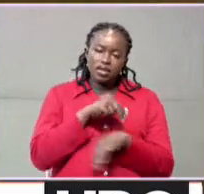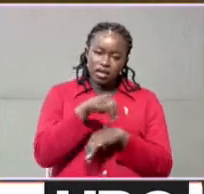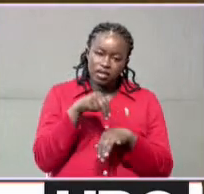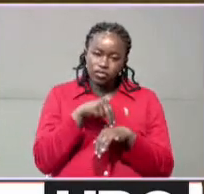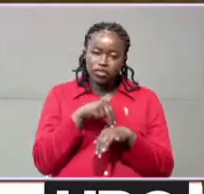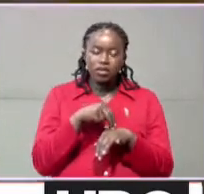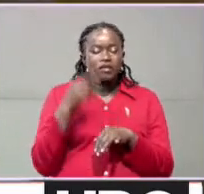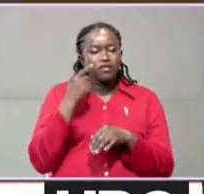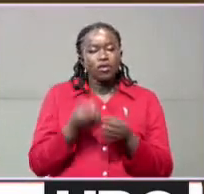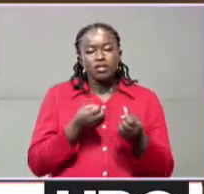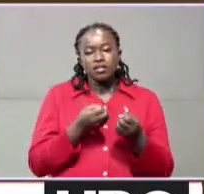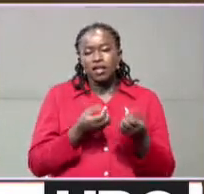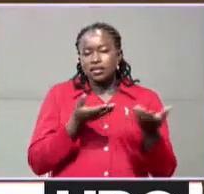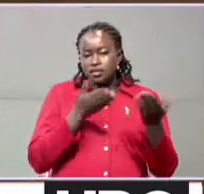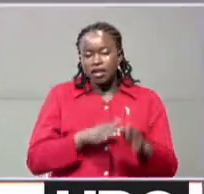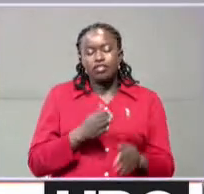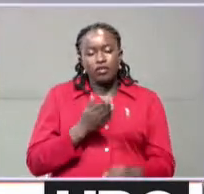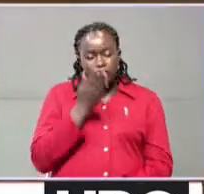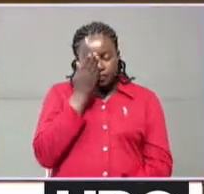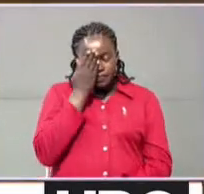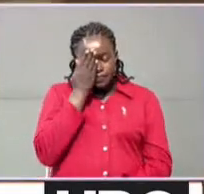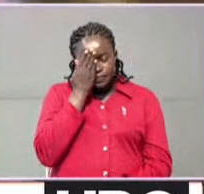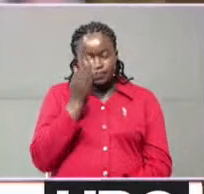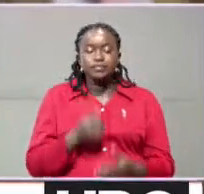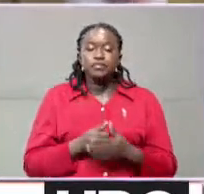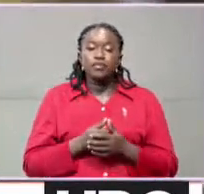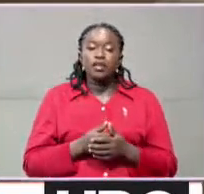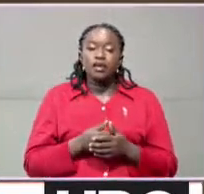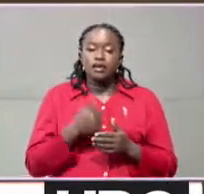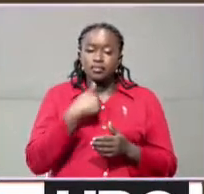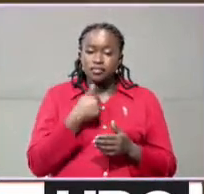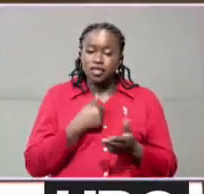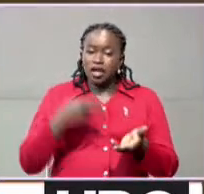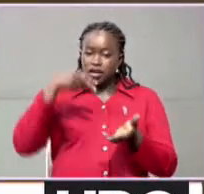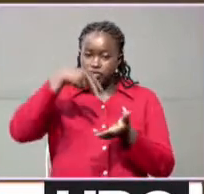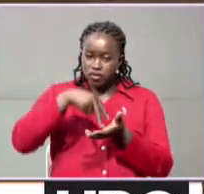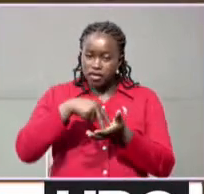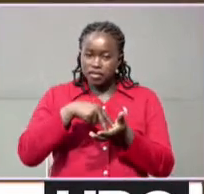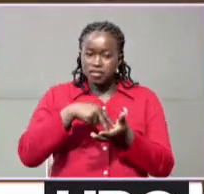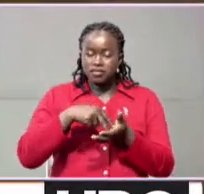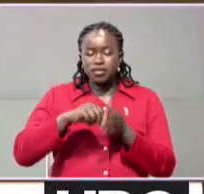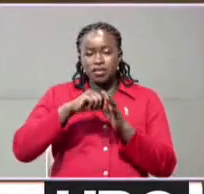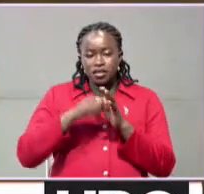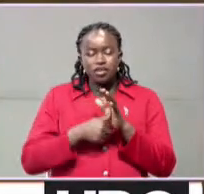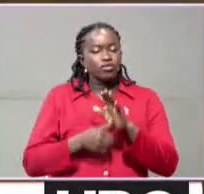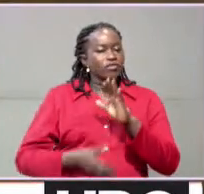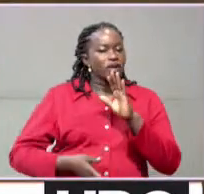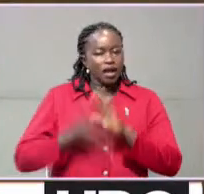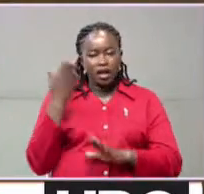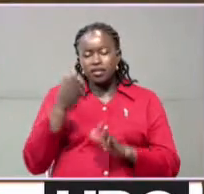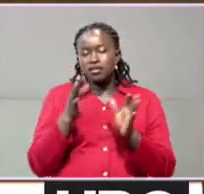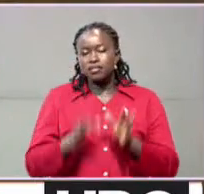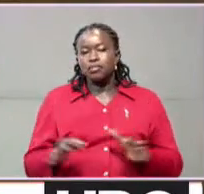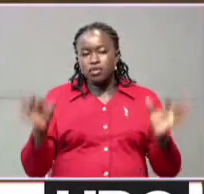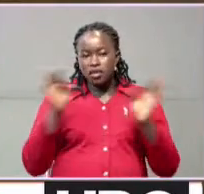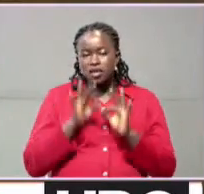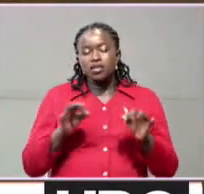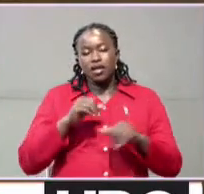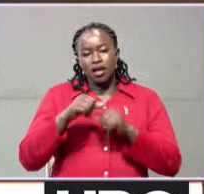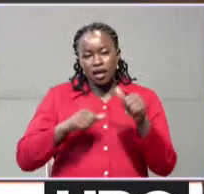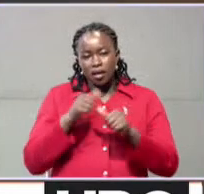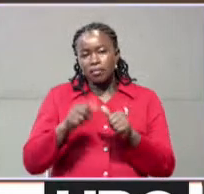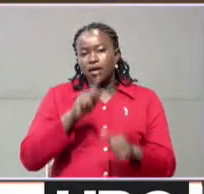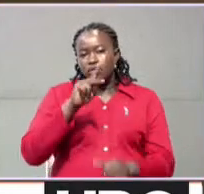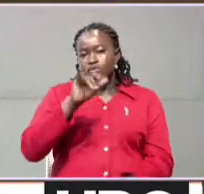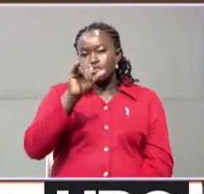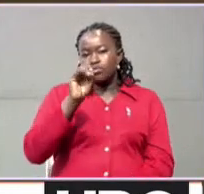eddie i raised on a matter of urgent importance regarding choterra district